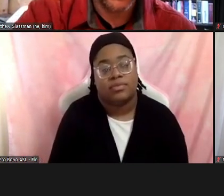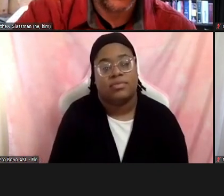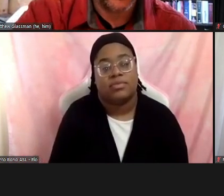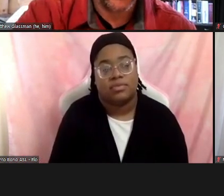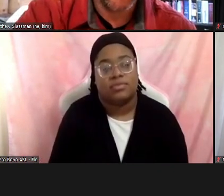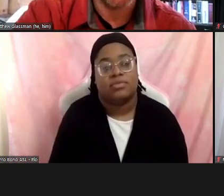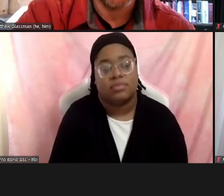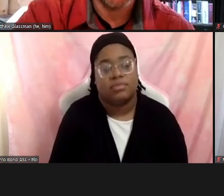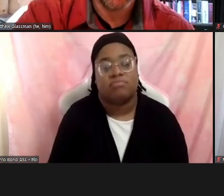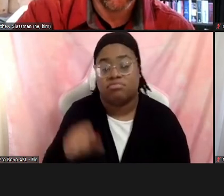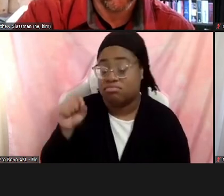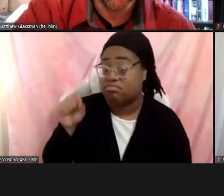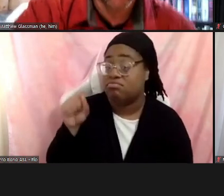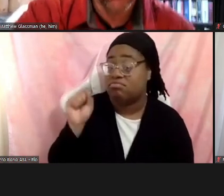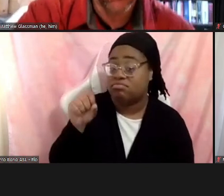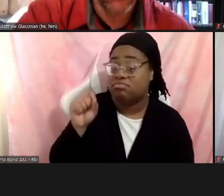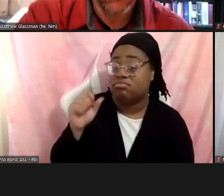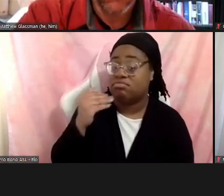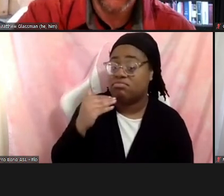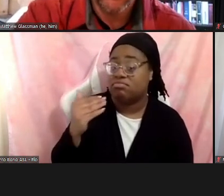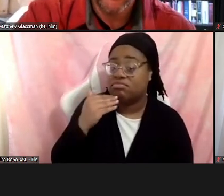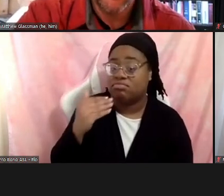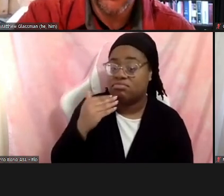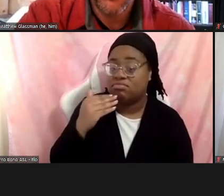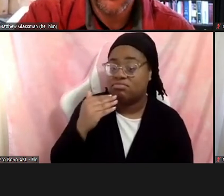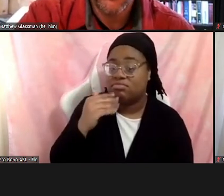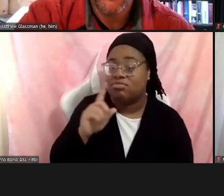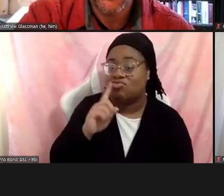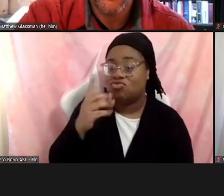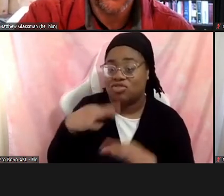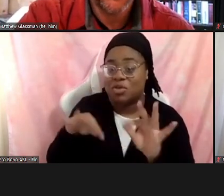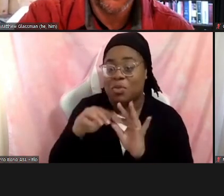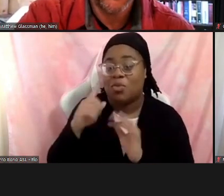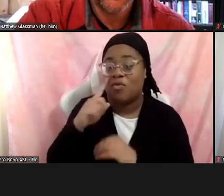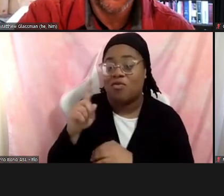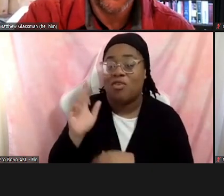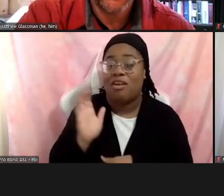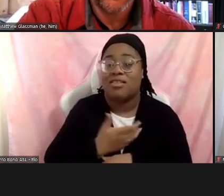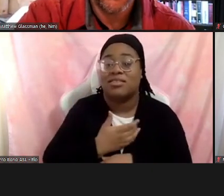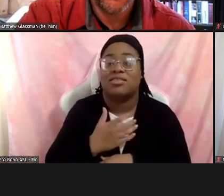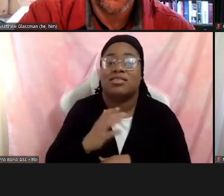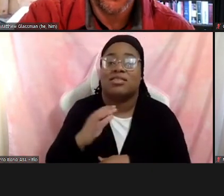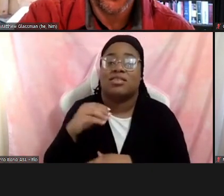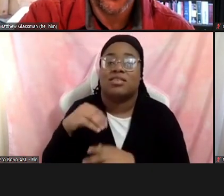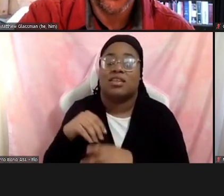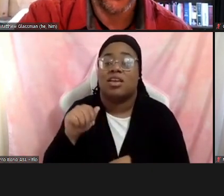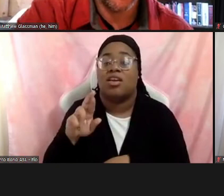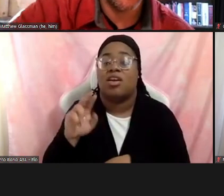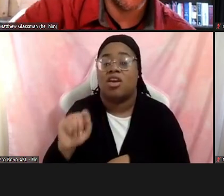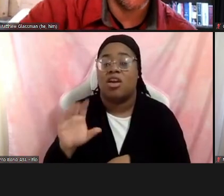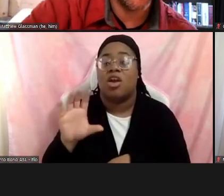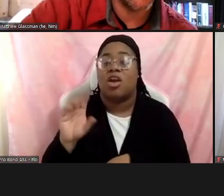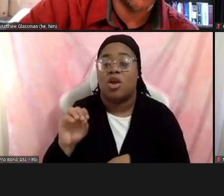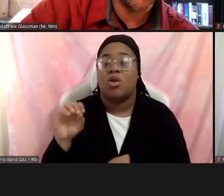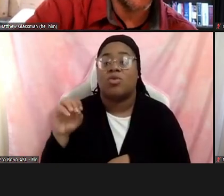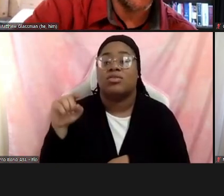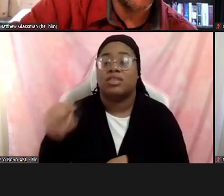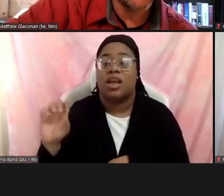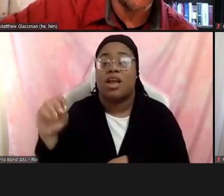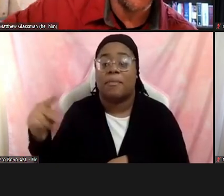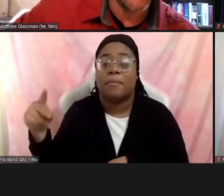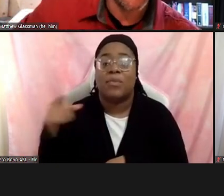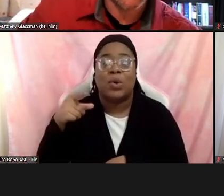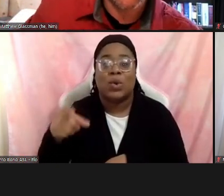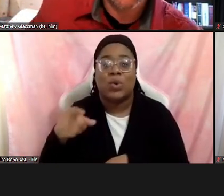Yeah, thank you. This is really important for us, I think, at Art.Coop, especially to think, Clara, you were someone